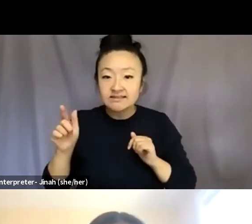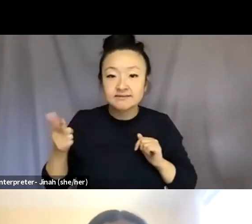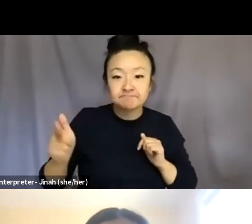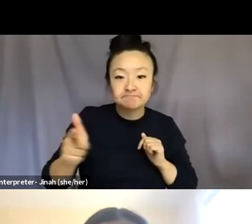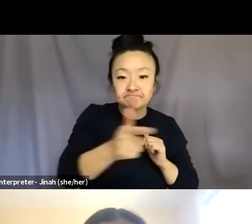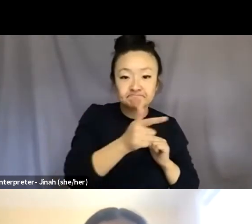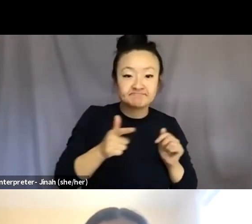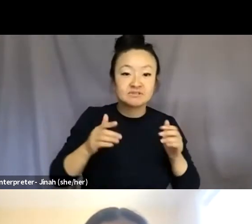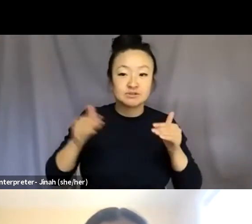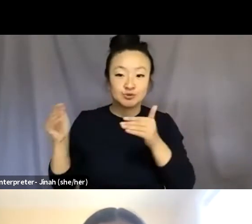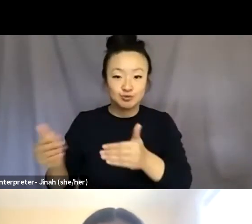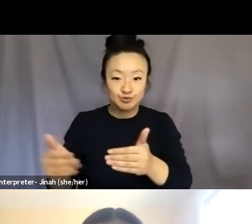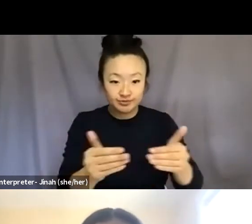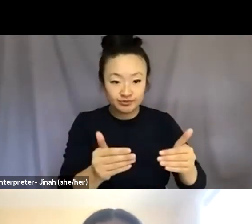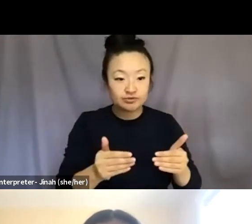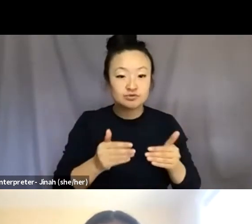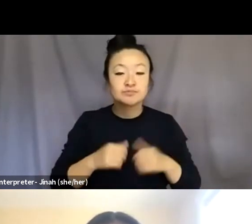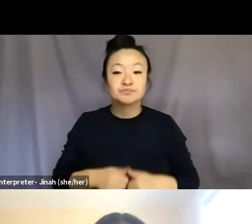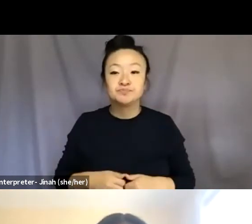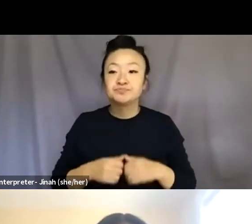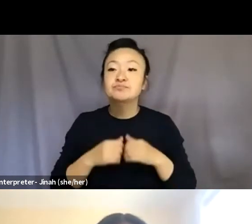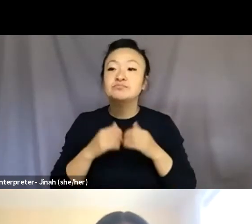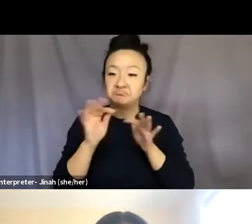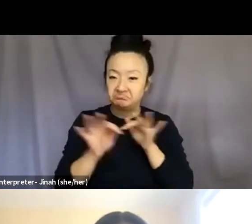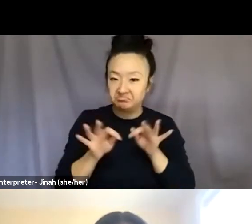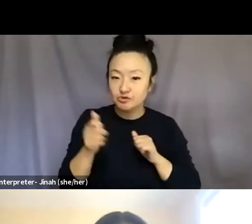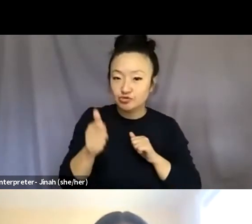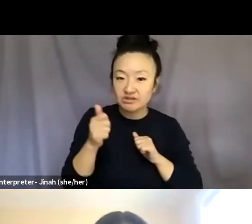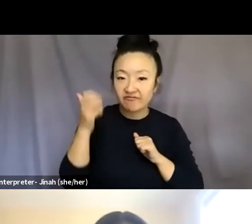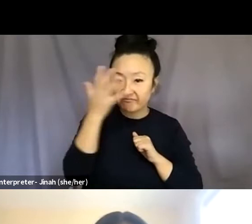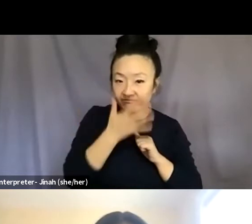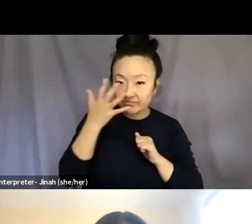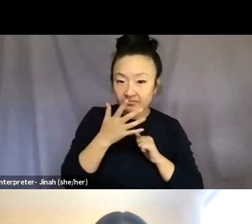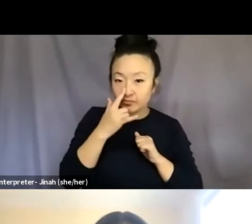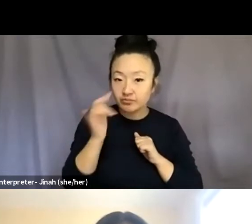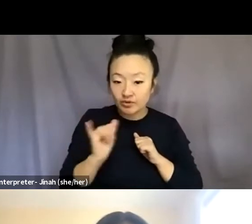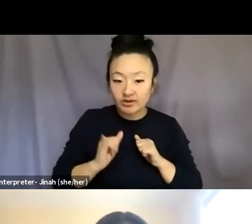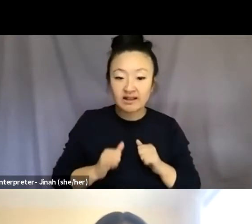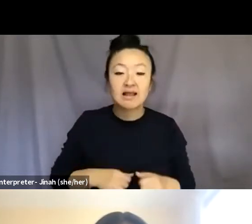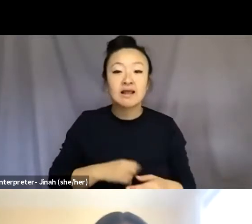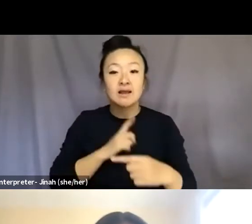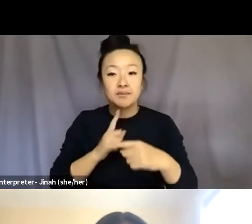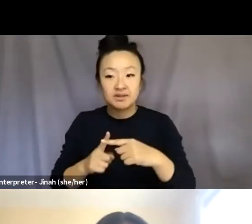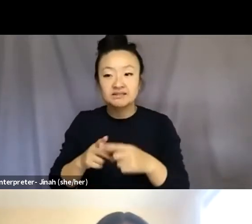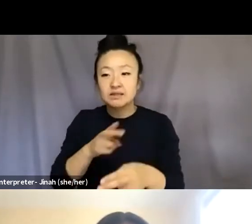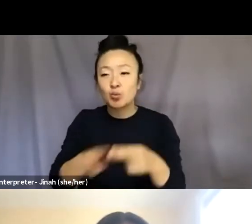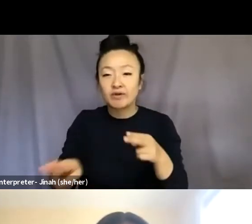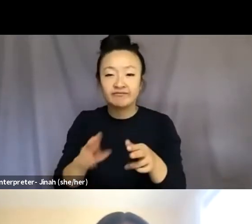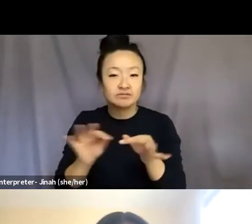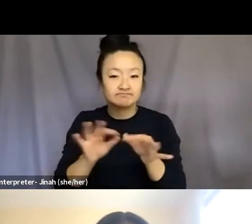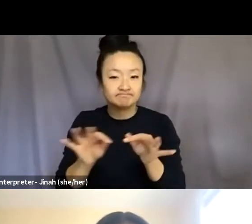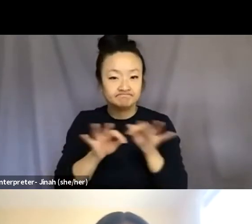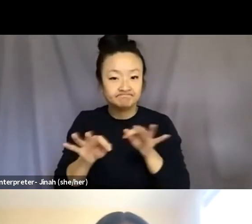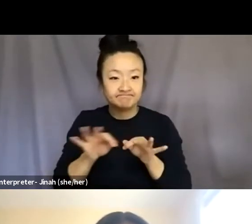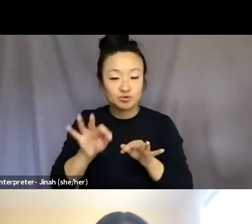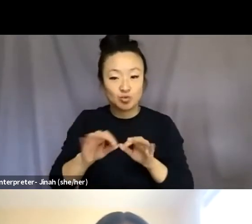introduce themselves and offer the visual description, and as well as a brief overview of the current state of your organization. And I'll just go in